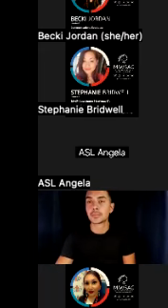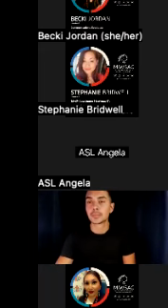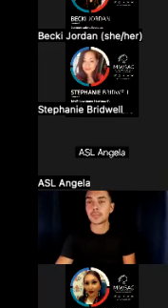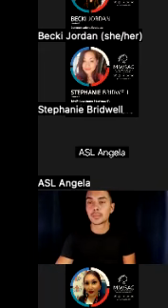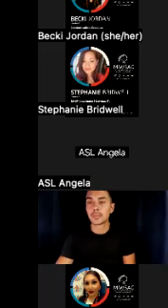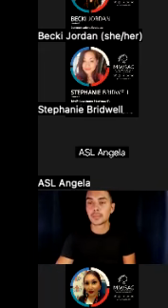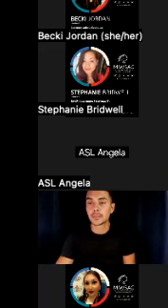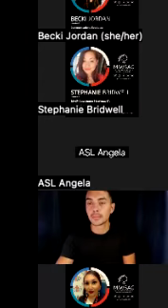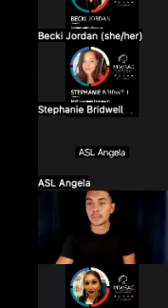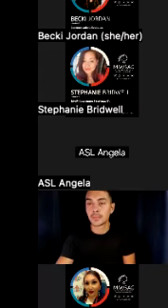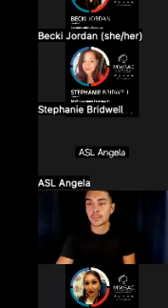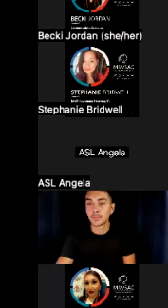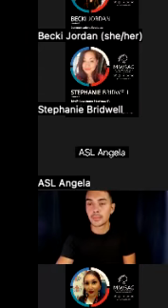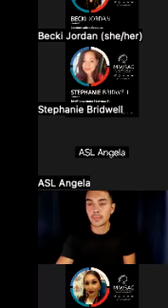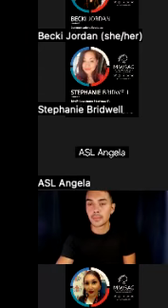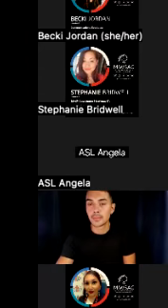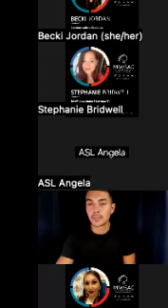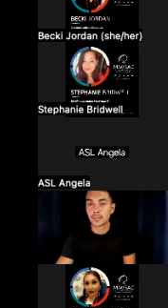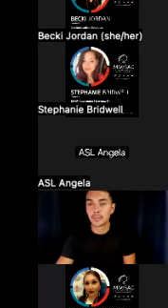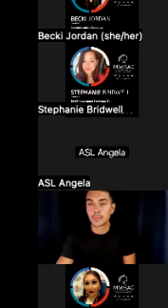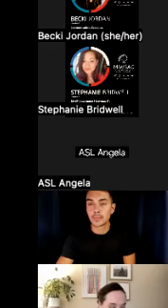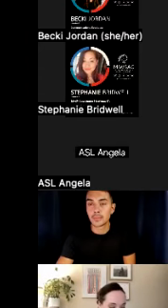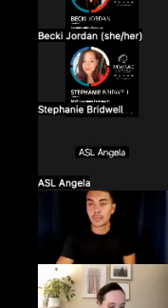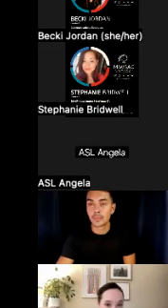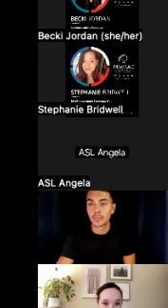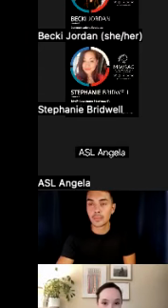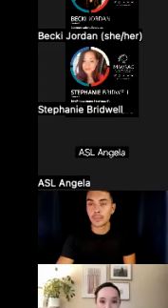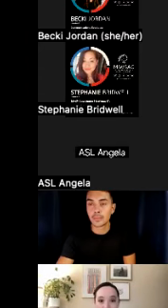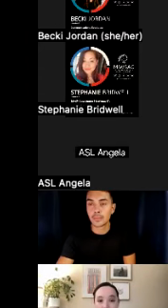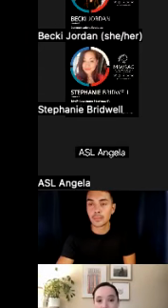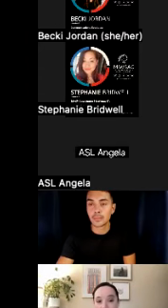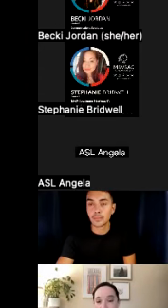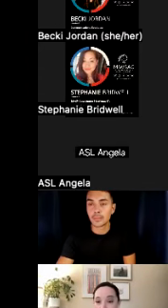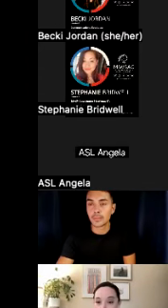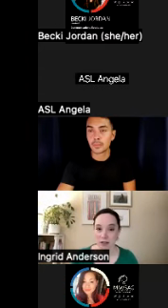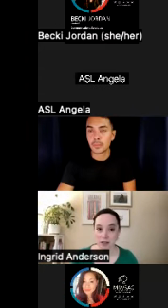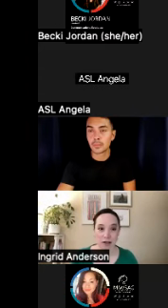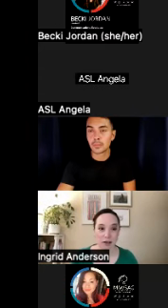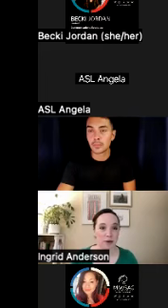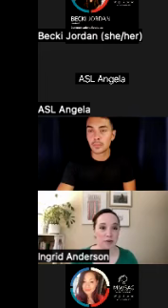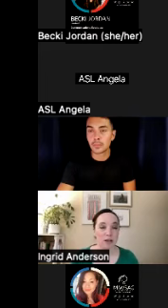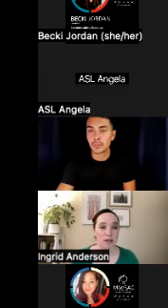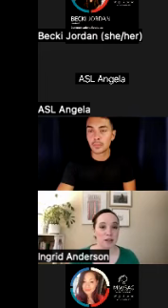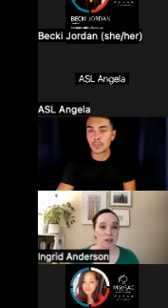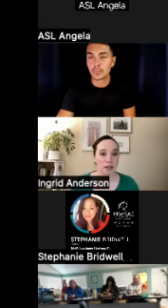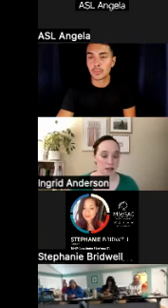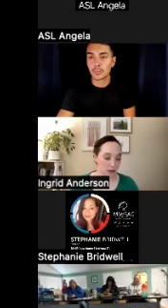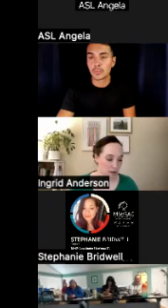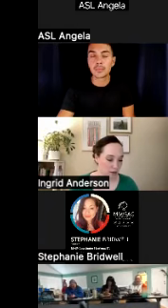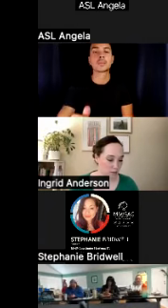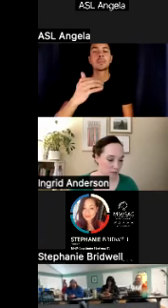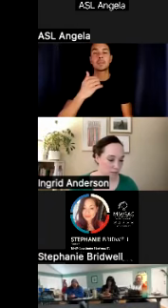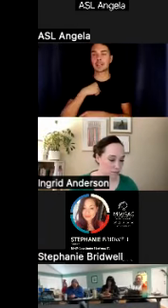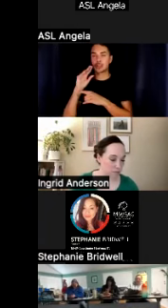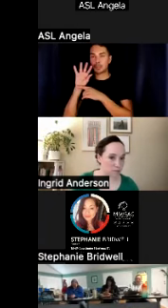All right, Deb, are we able to get to the next slide, please? All right, so we're going to be talking about the,